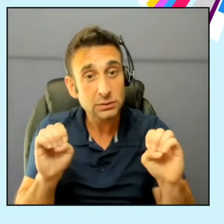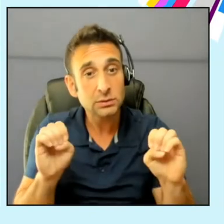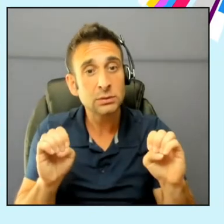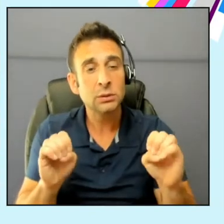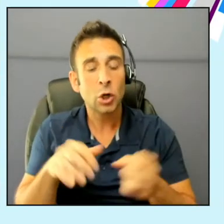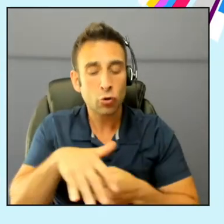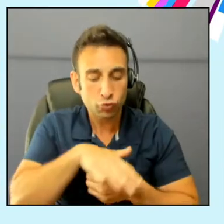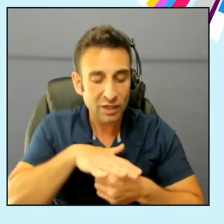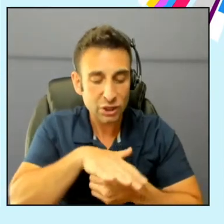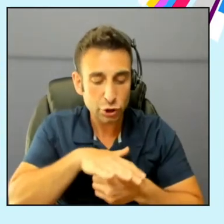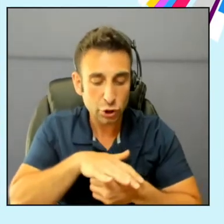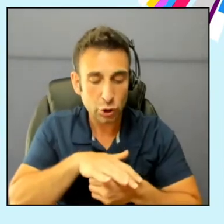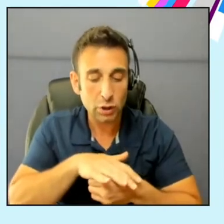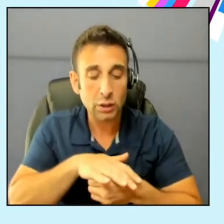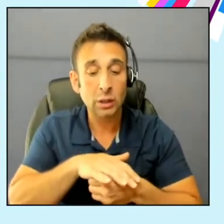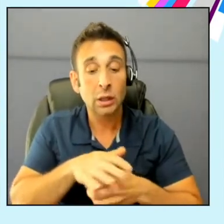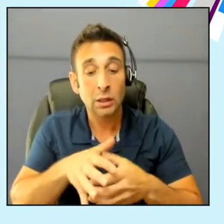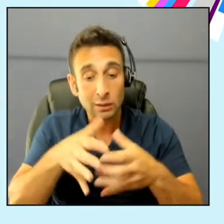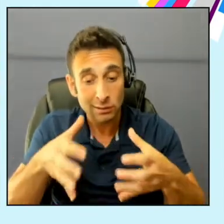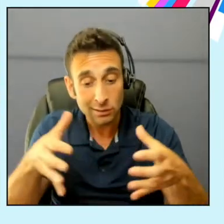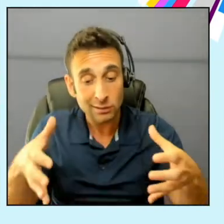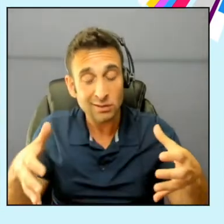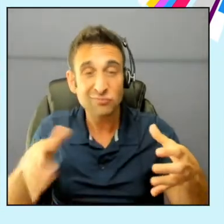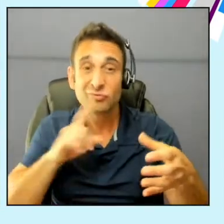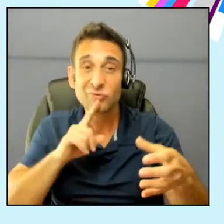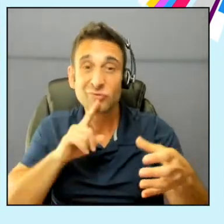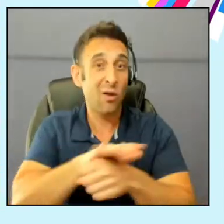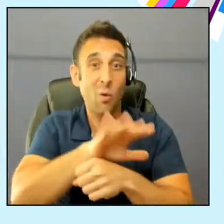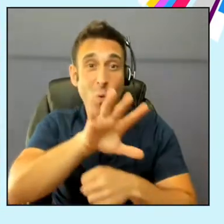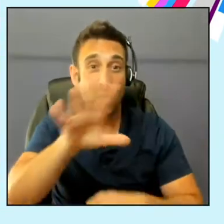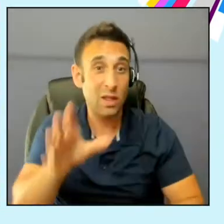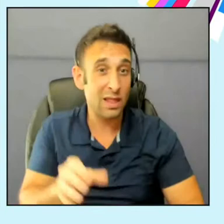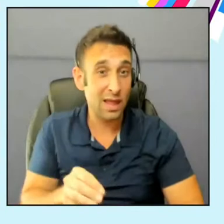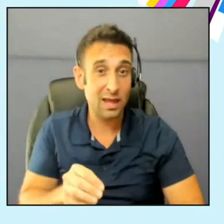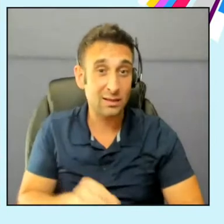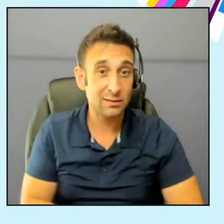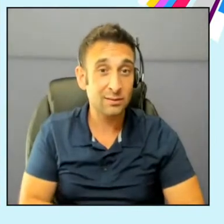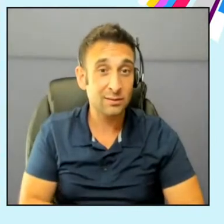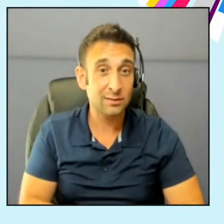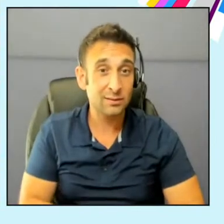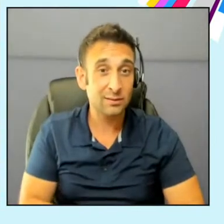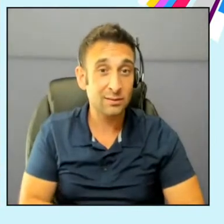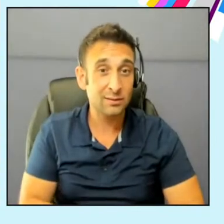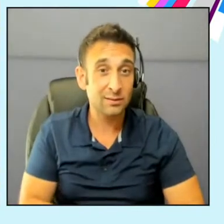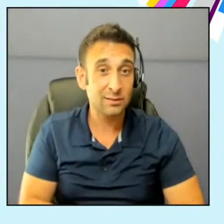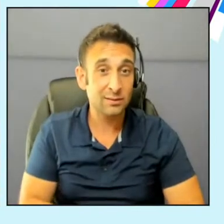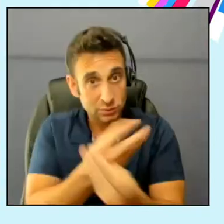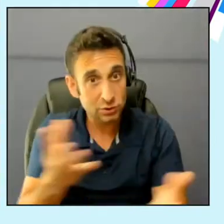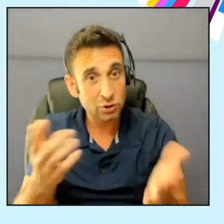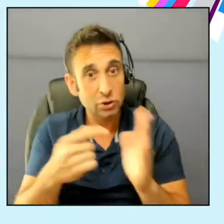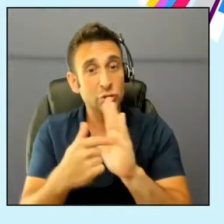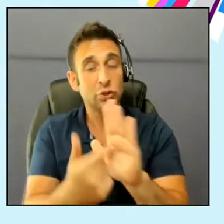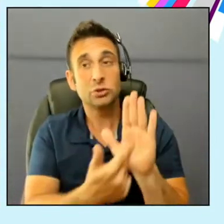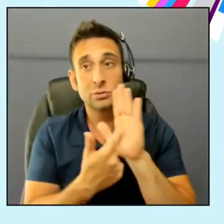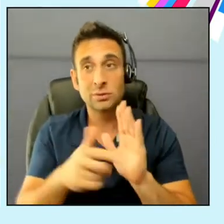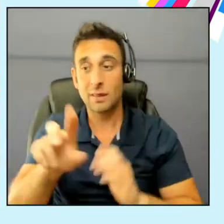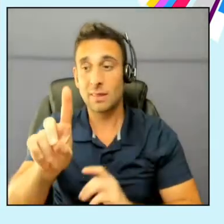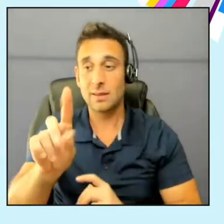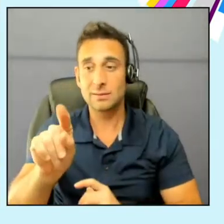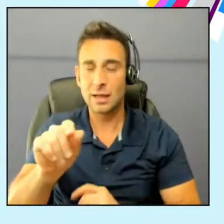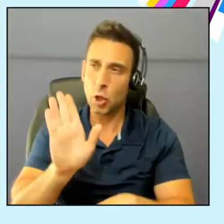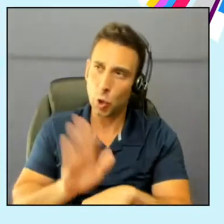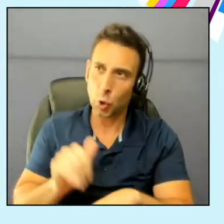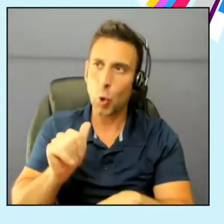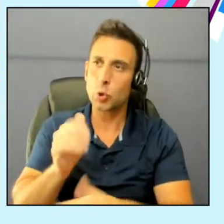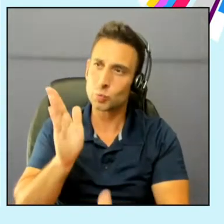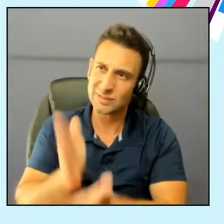level, sub-regional level, even national levels to put forward this data to the relevant parties and call for this to stop